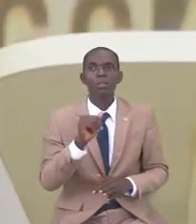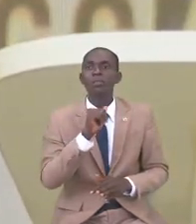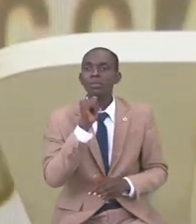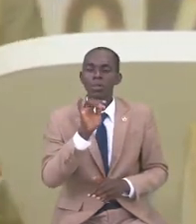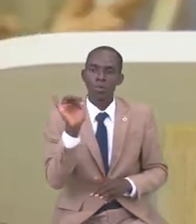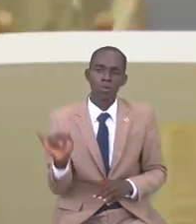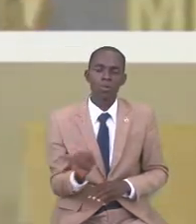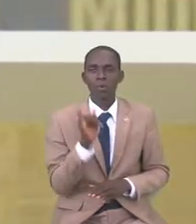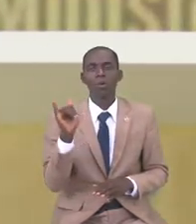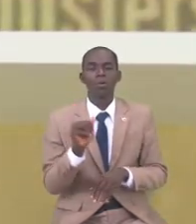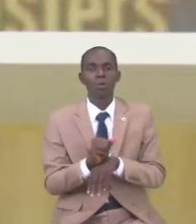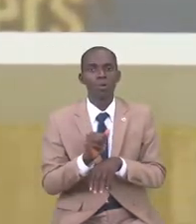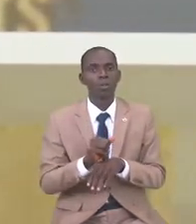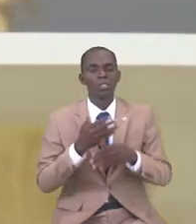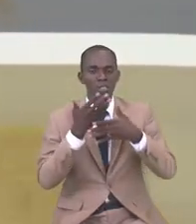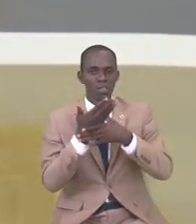are three things we're looking at.